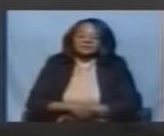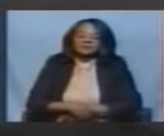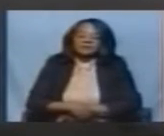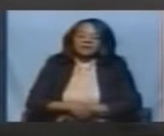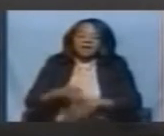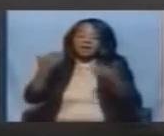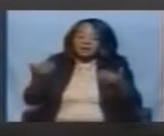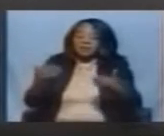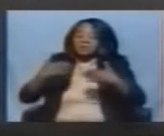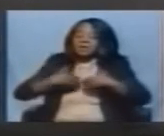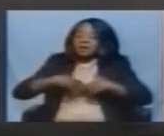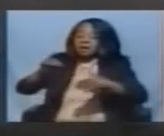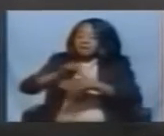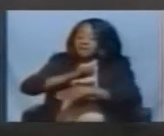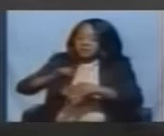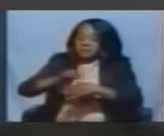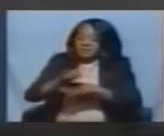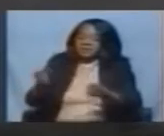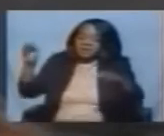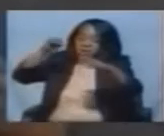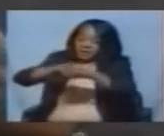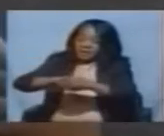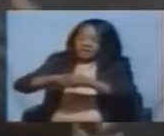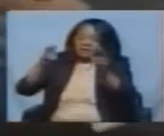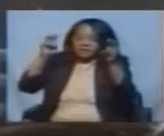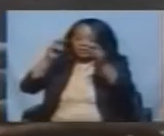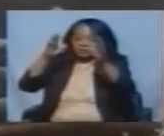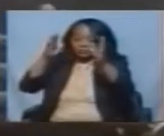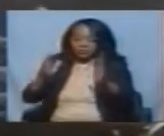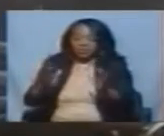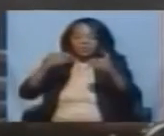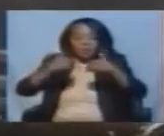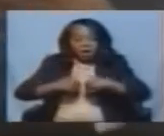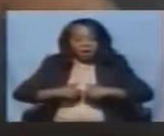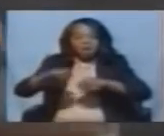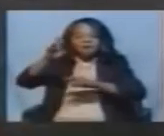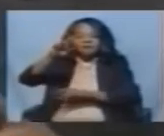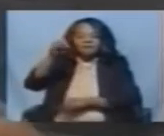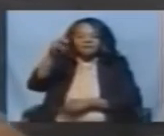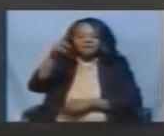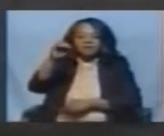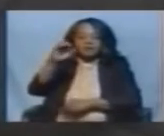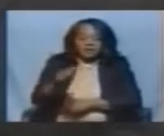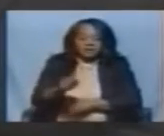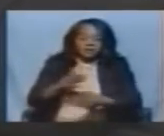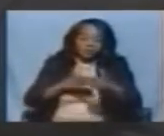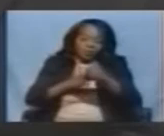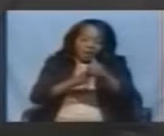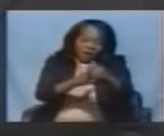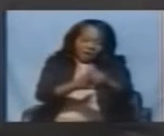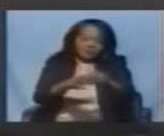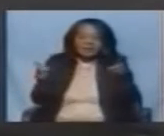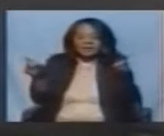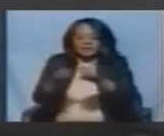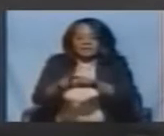seriously, you know, the consultant, to try and come up with rates, you know, that are going to guide that process. It's actually similar